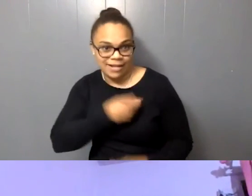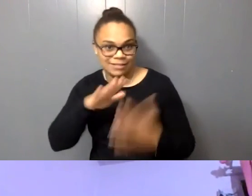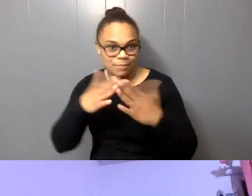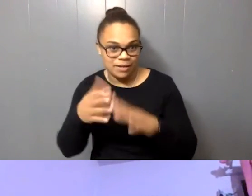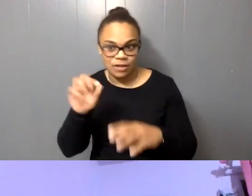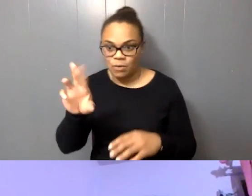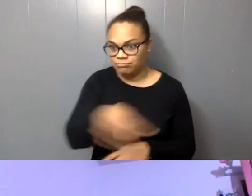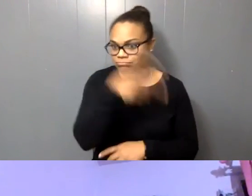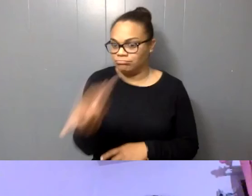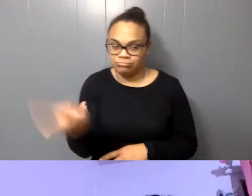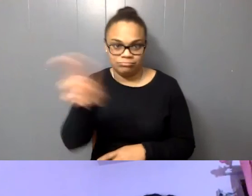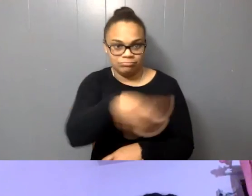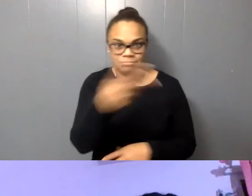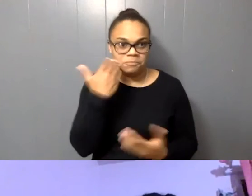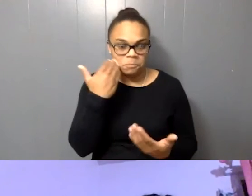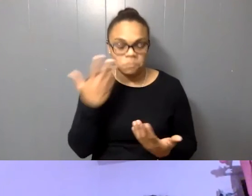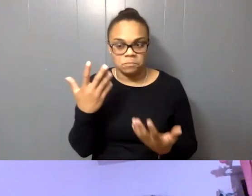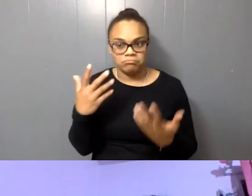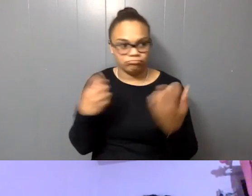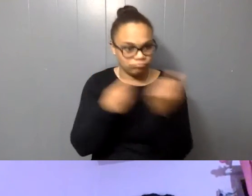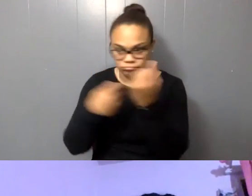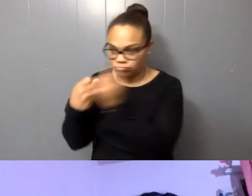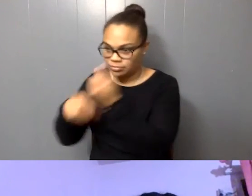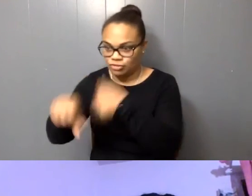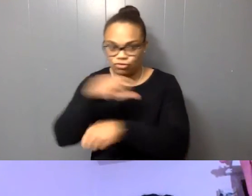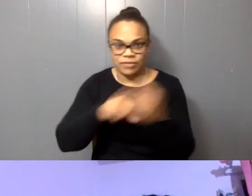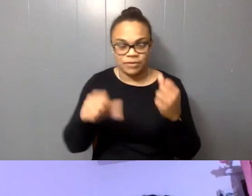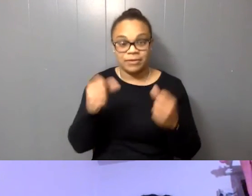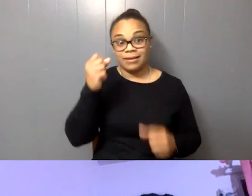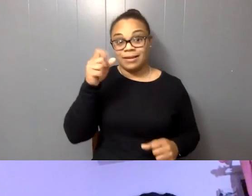that there are different levels of privilege within